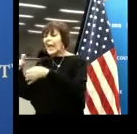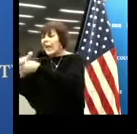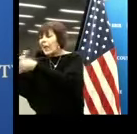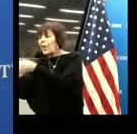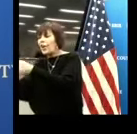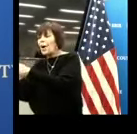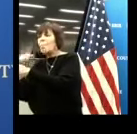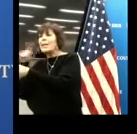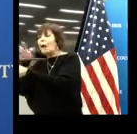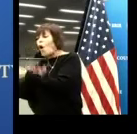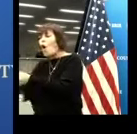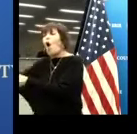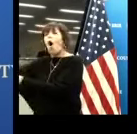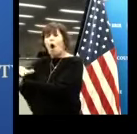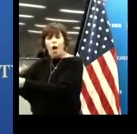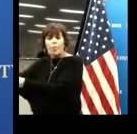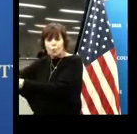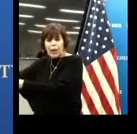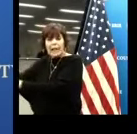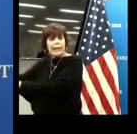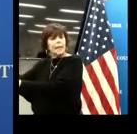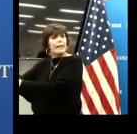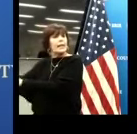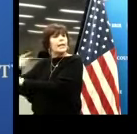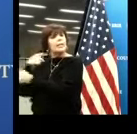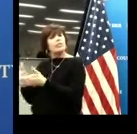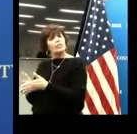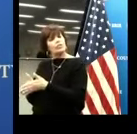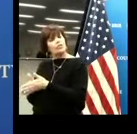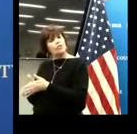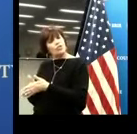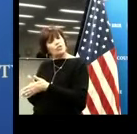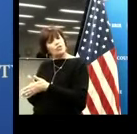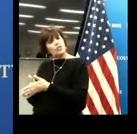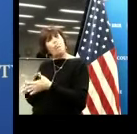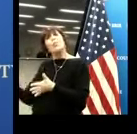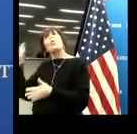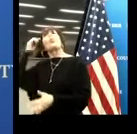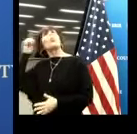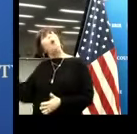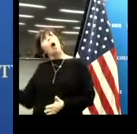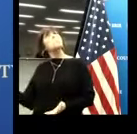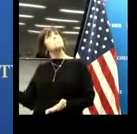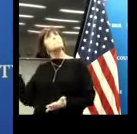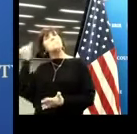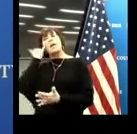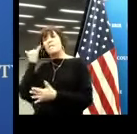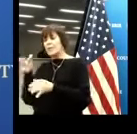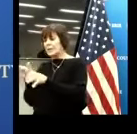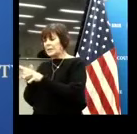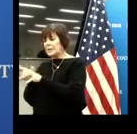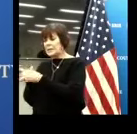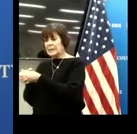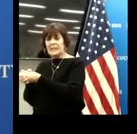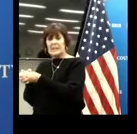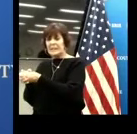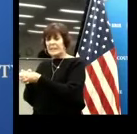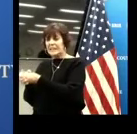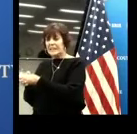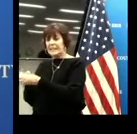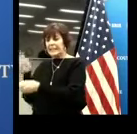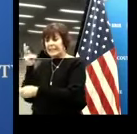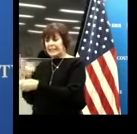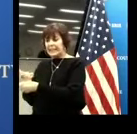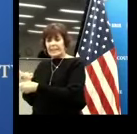didn't shut down all of Brooklyn, it would have generally, the thought would have been, if you kept an indoor dining